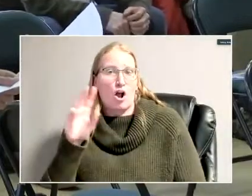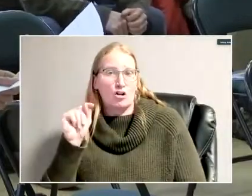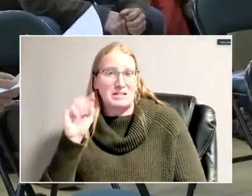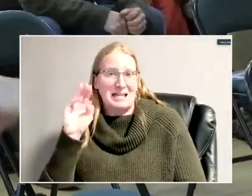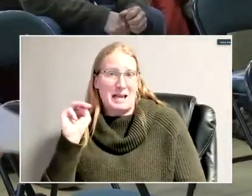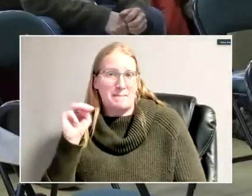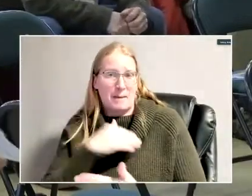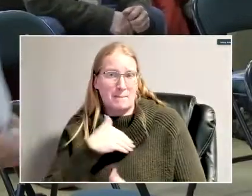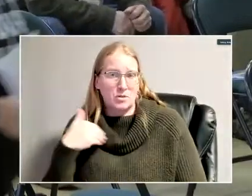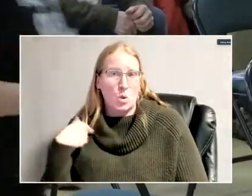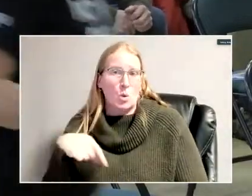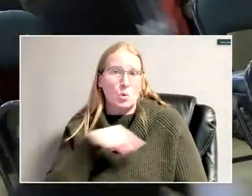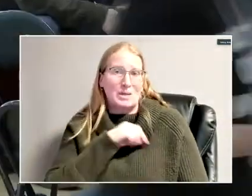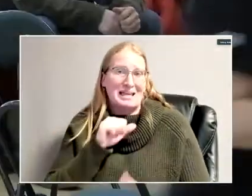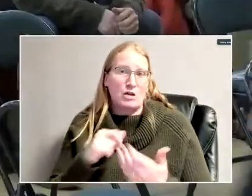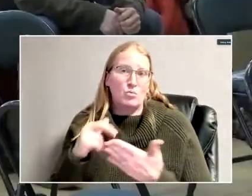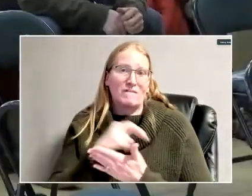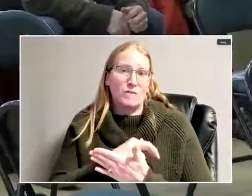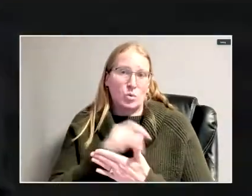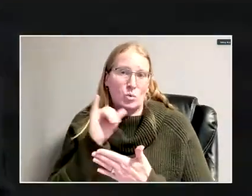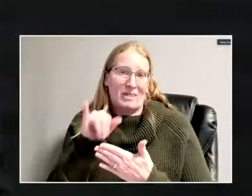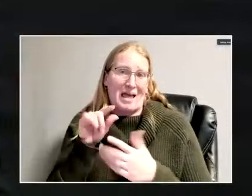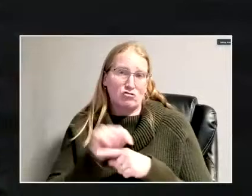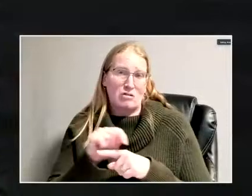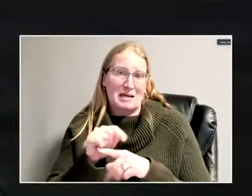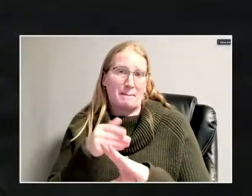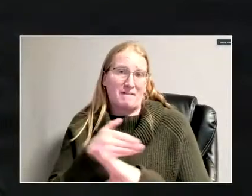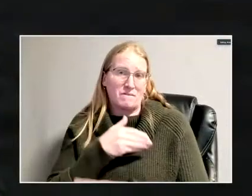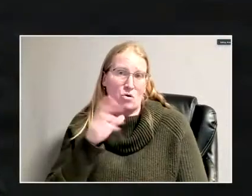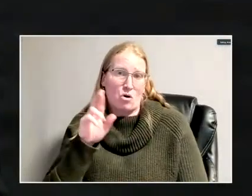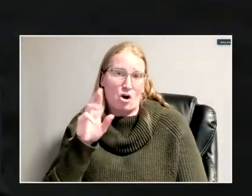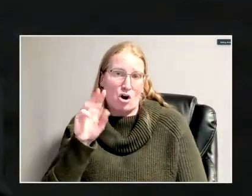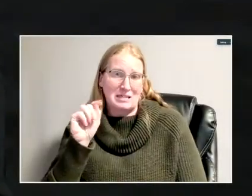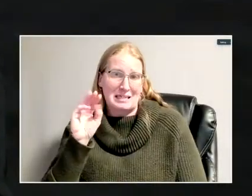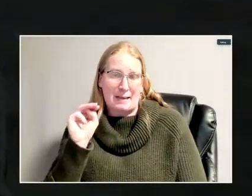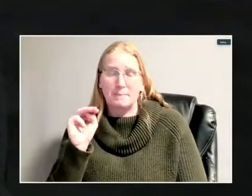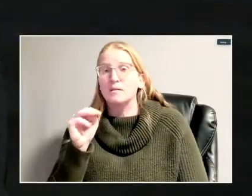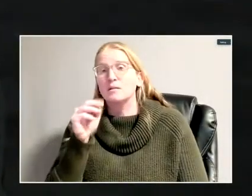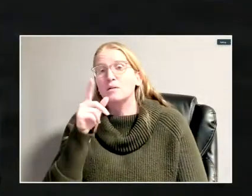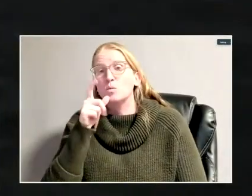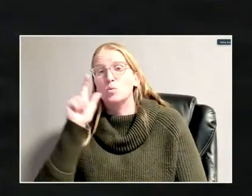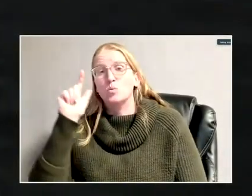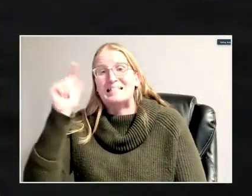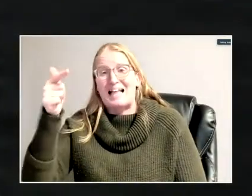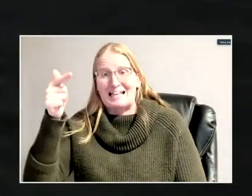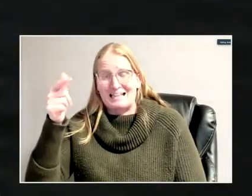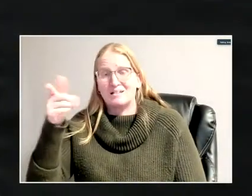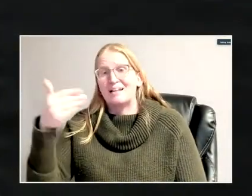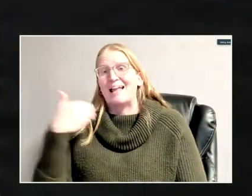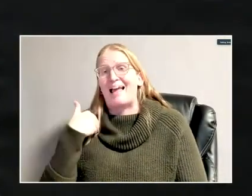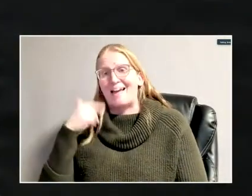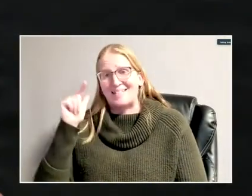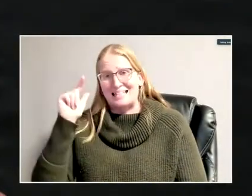before RTM is there a second second